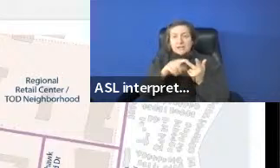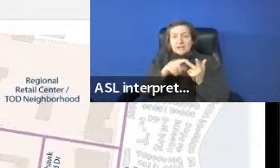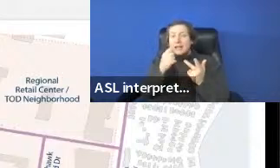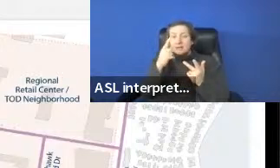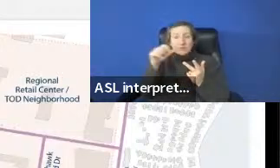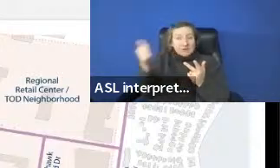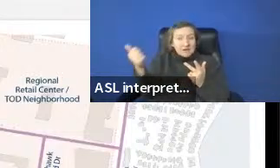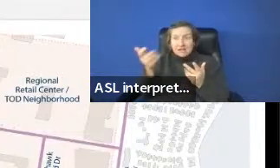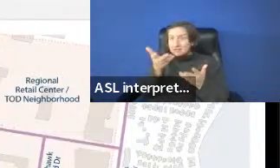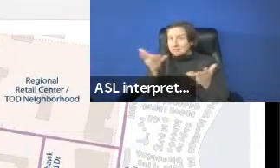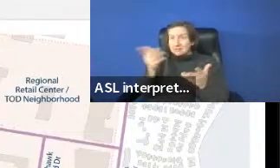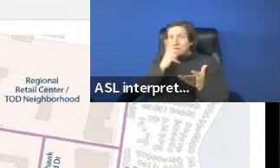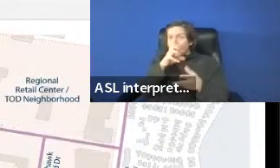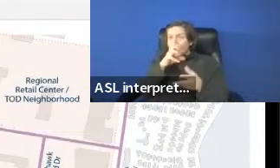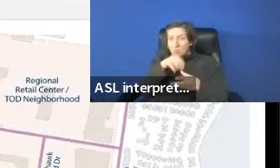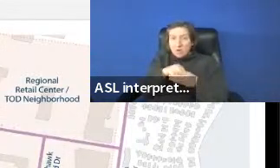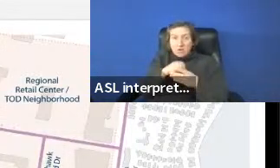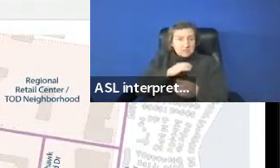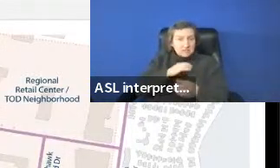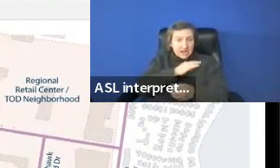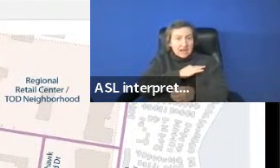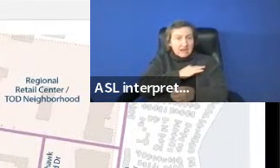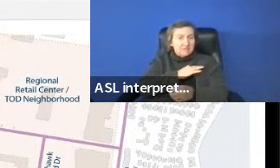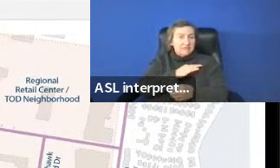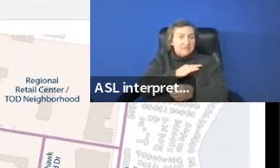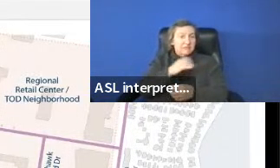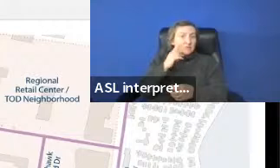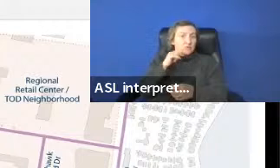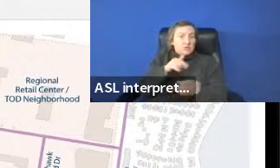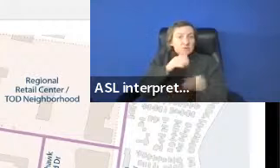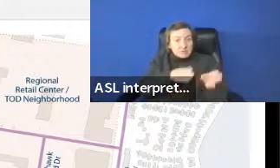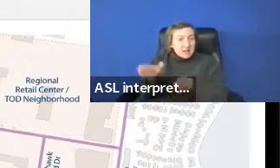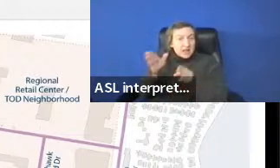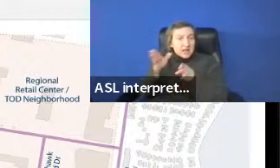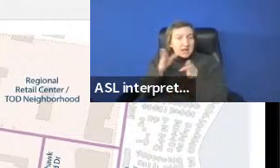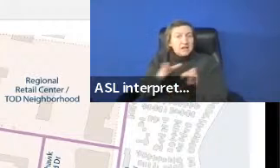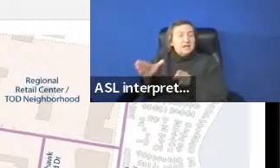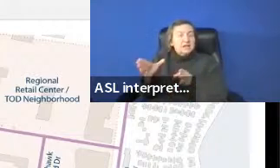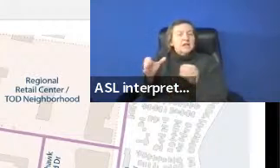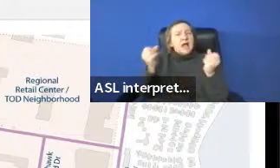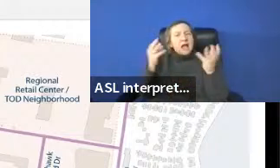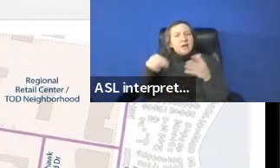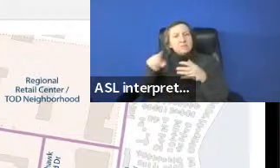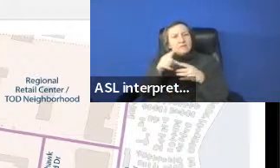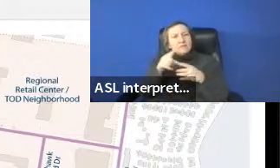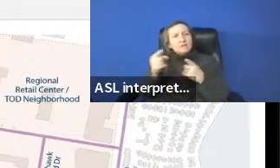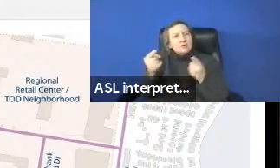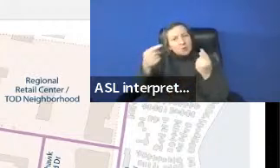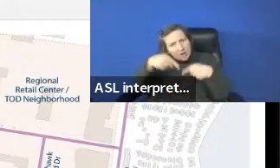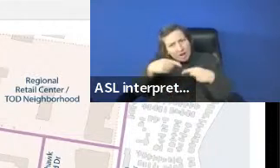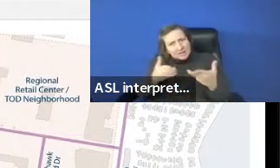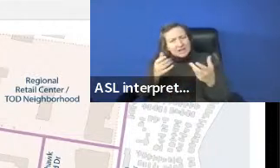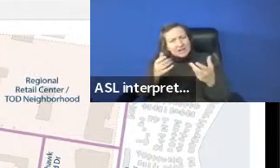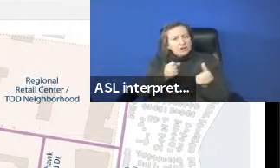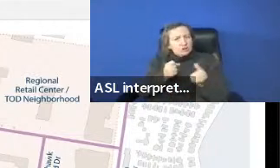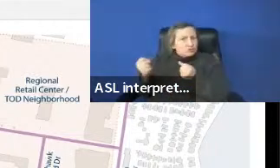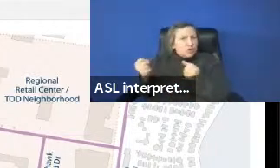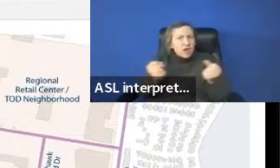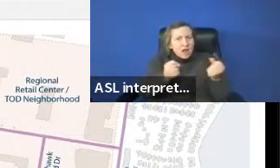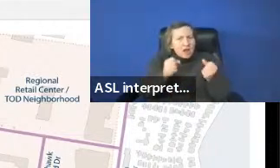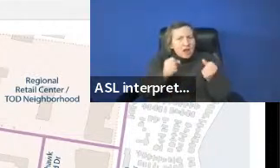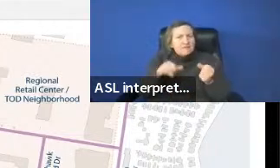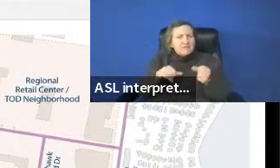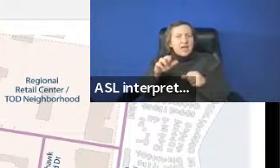that is part of the staff on this planning, how many of you have come up here and driven these ramps and